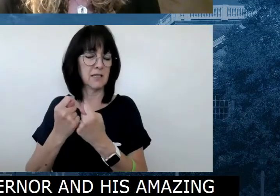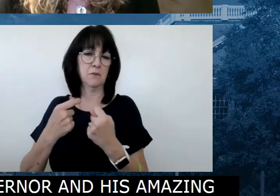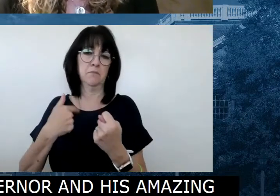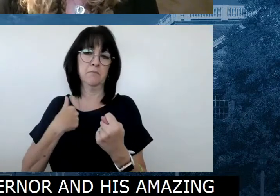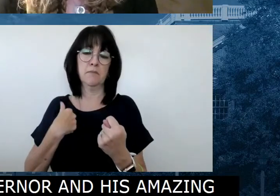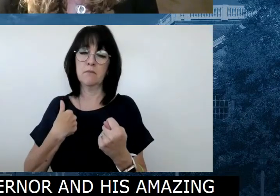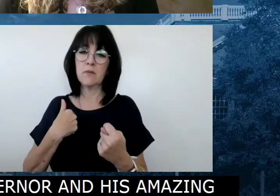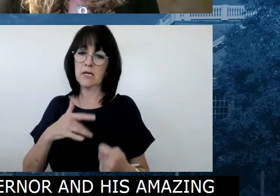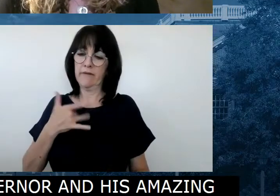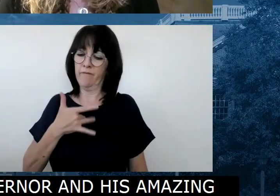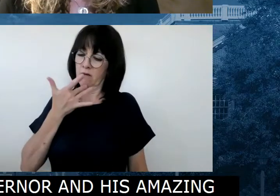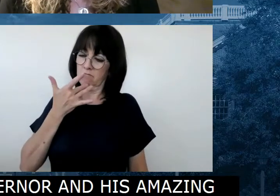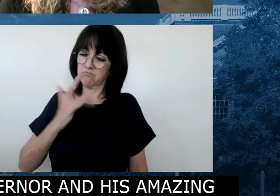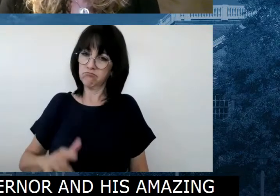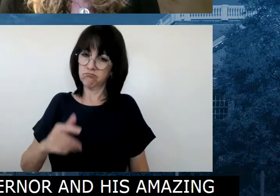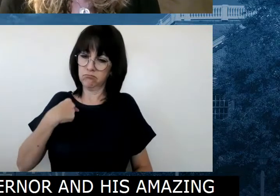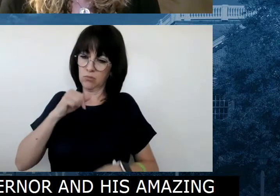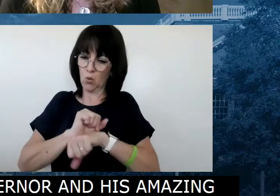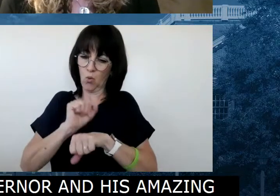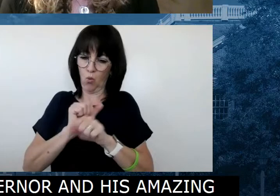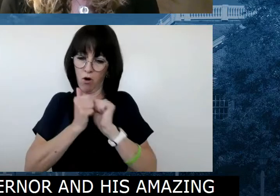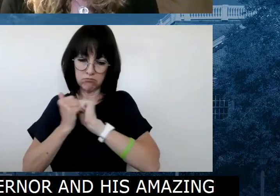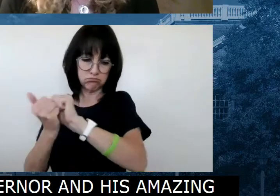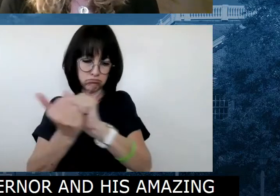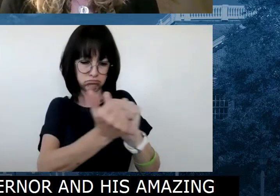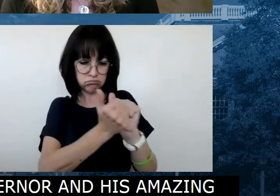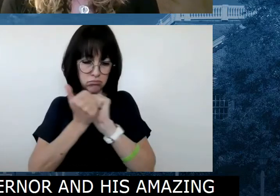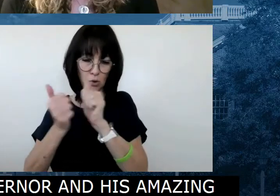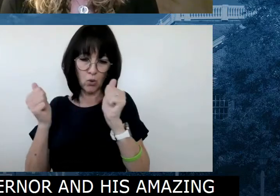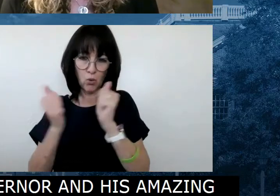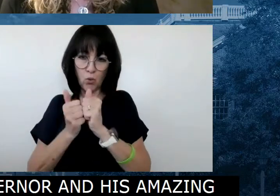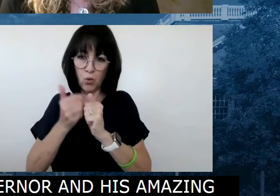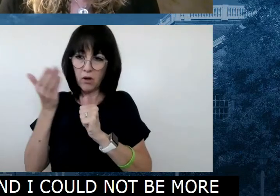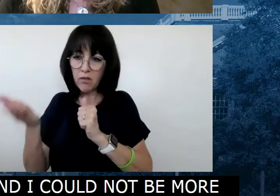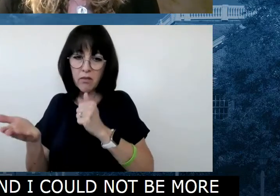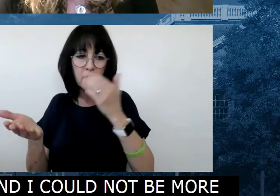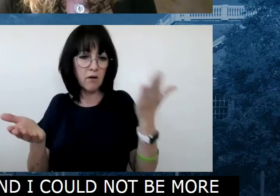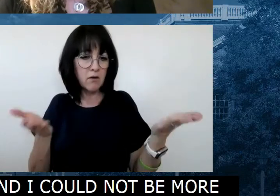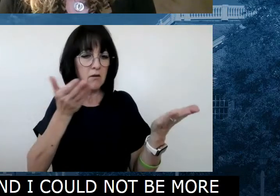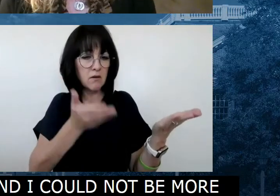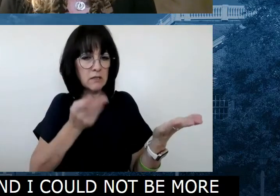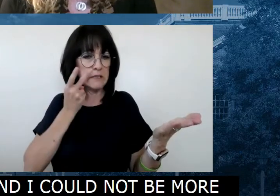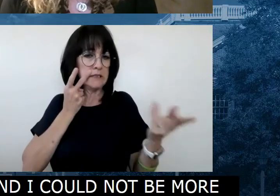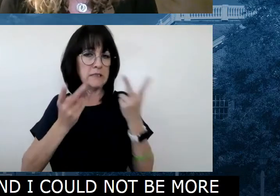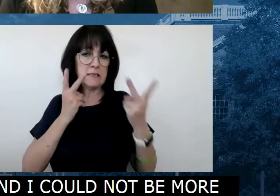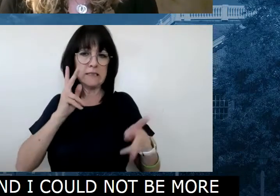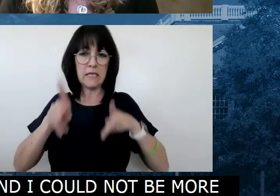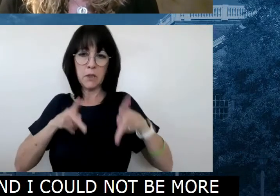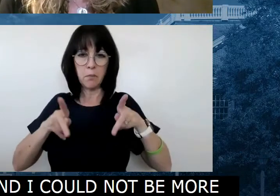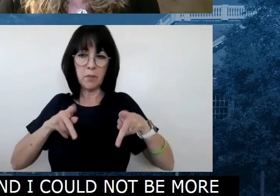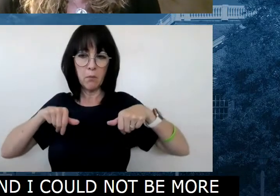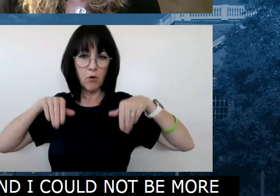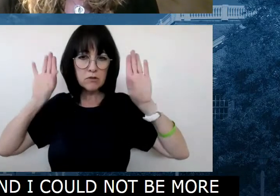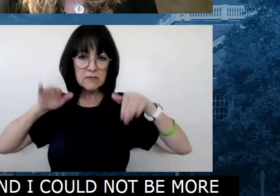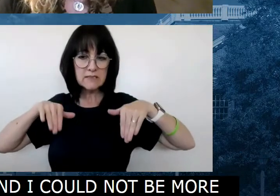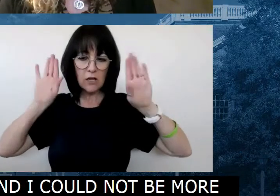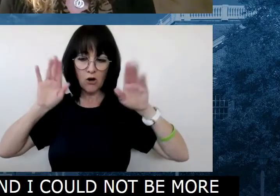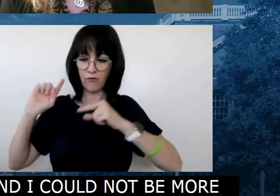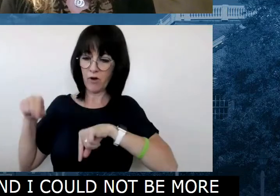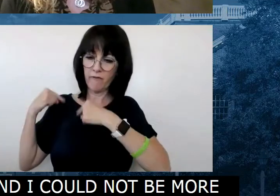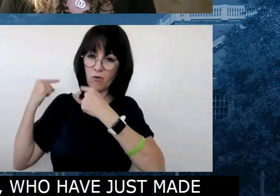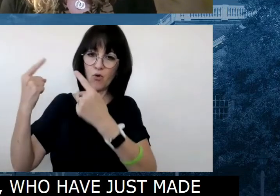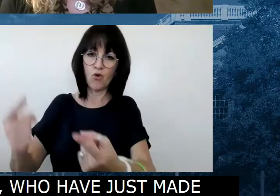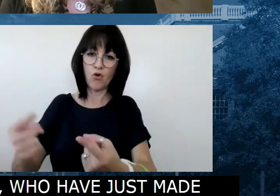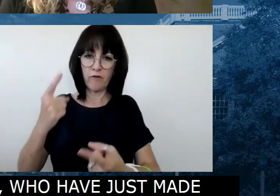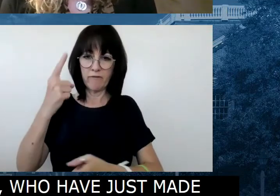people at Public Health who have made just extraordinary sacrifices over the last year